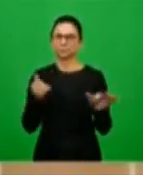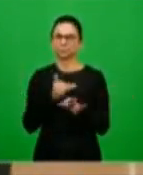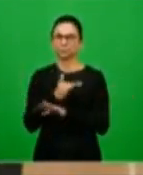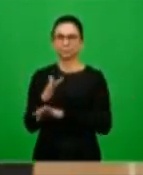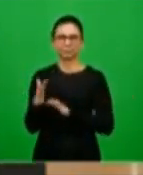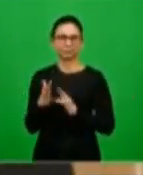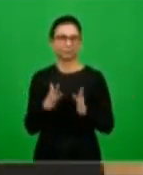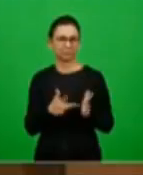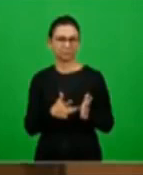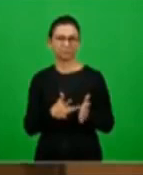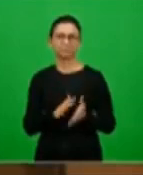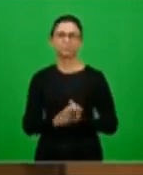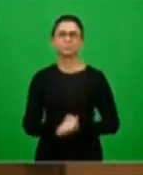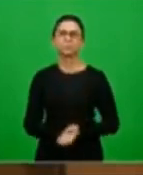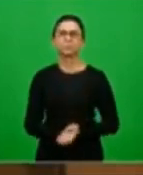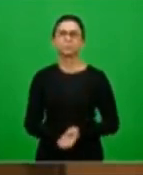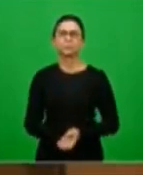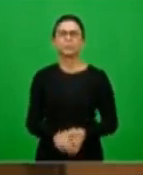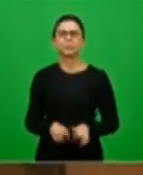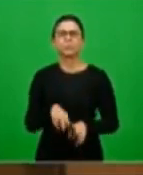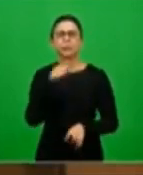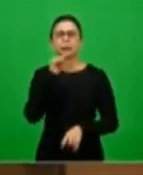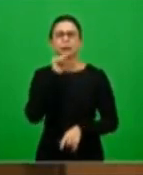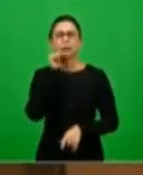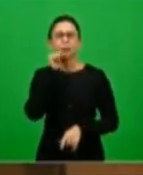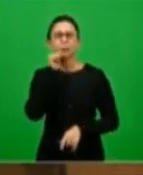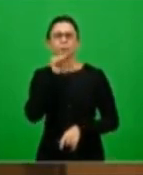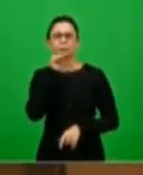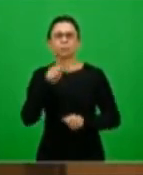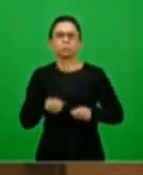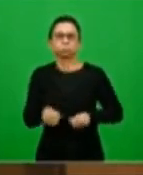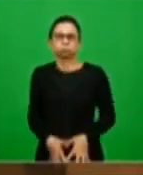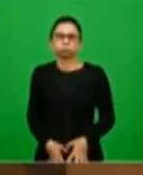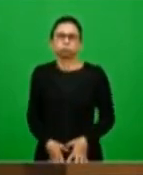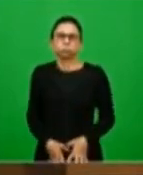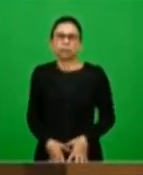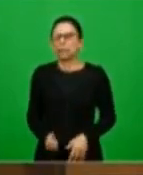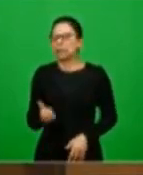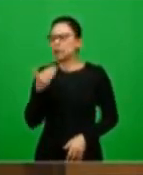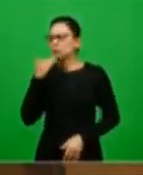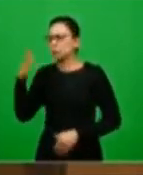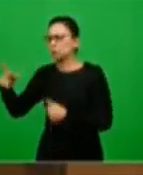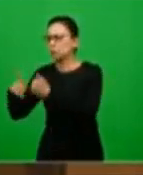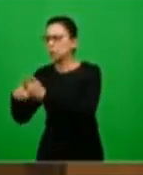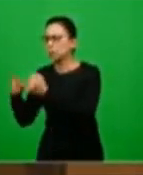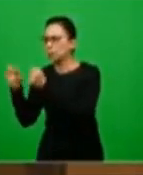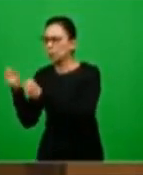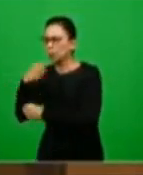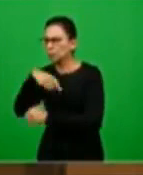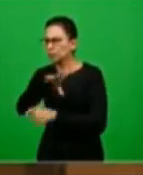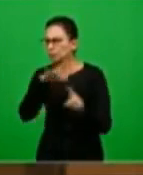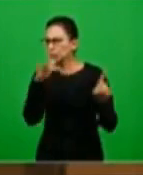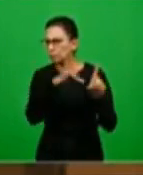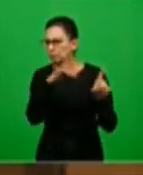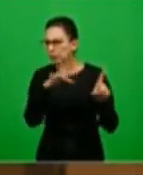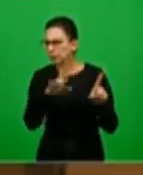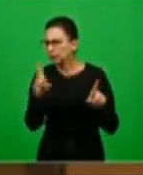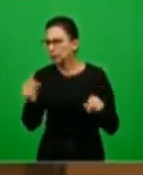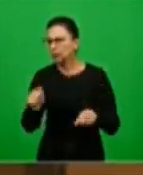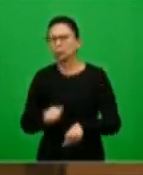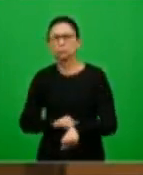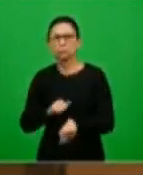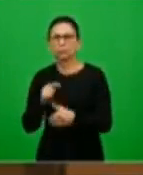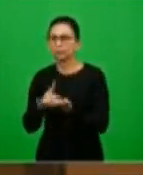Blessed be the Lord. So the woman that had a flow of blood, he didn't ask authorization to Peter. He didn't